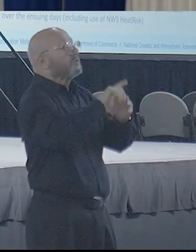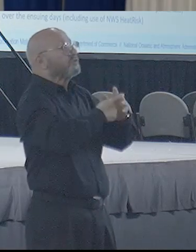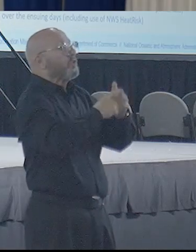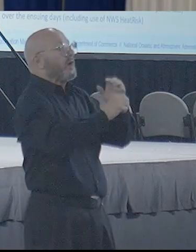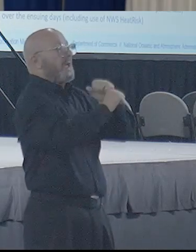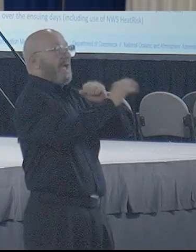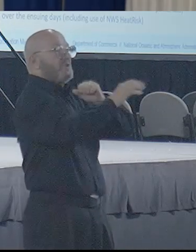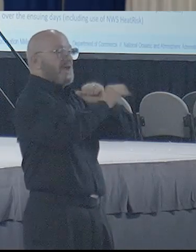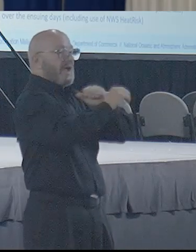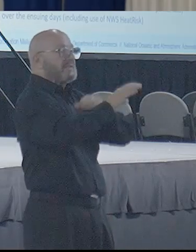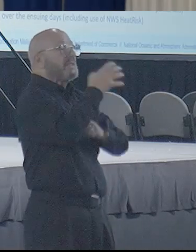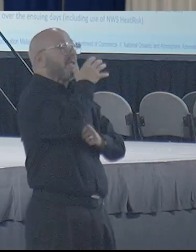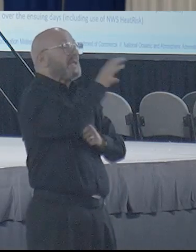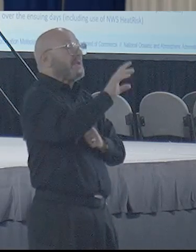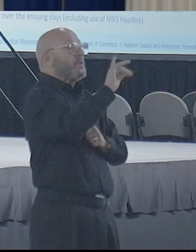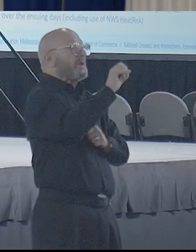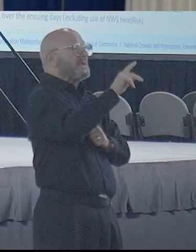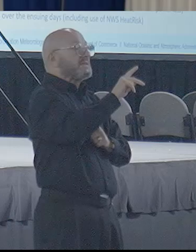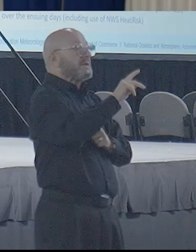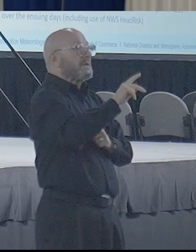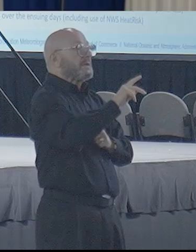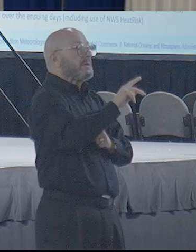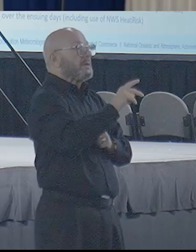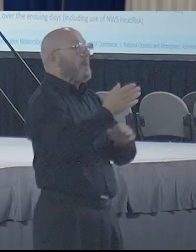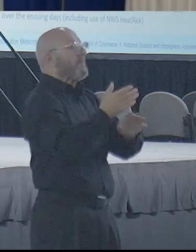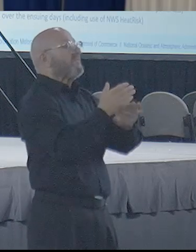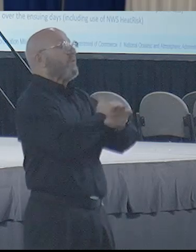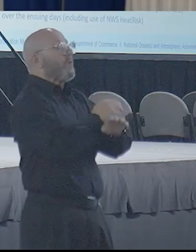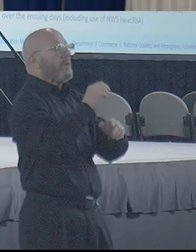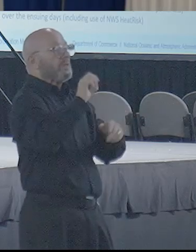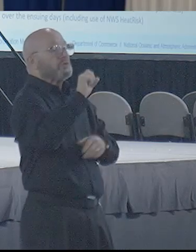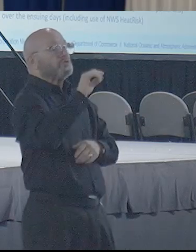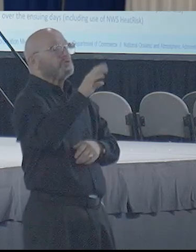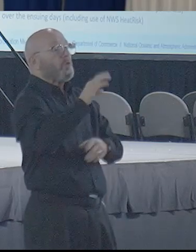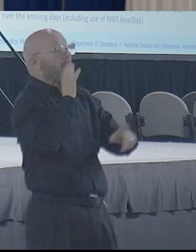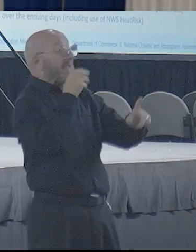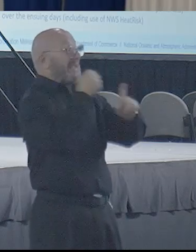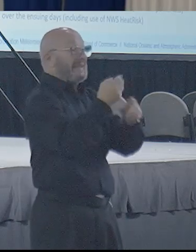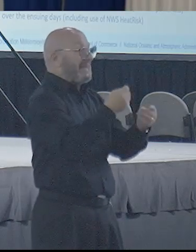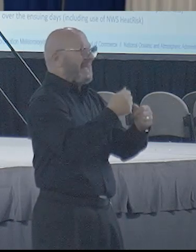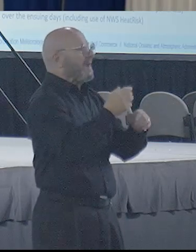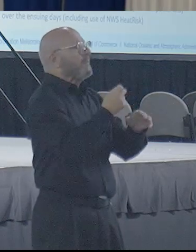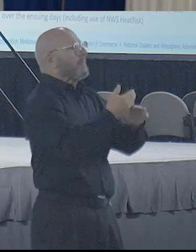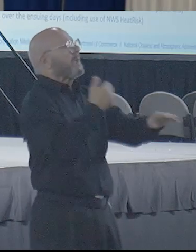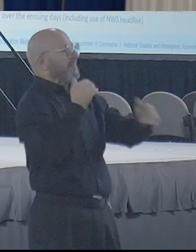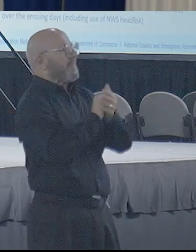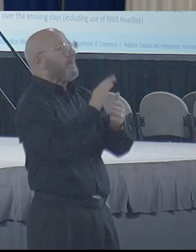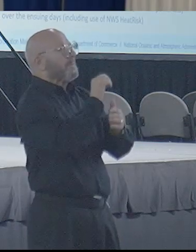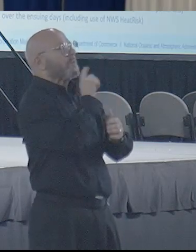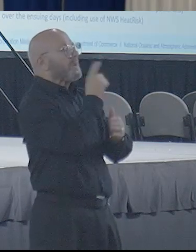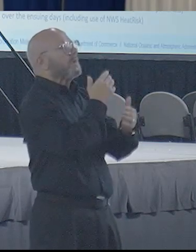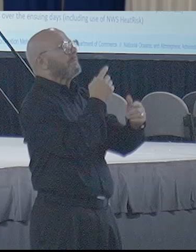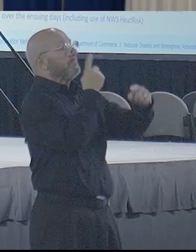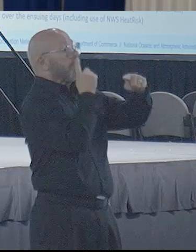the heat risk even before the storm makes landfall this year. And I think this will be a really big plus to